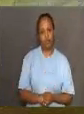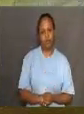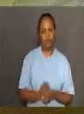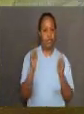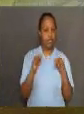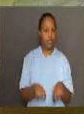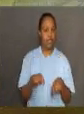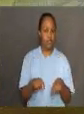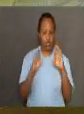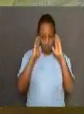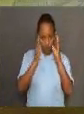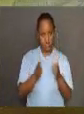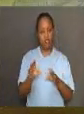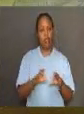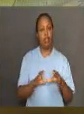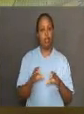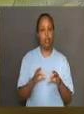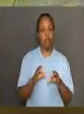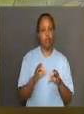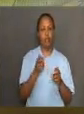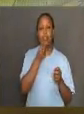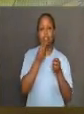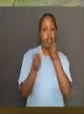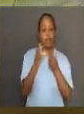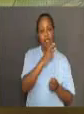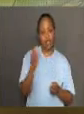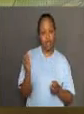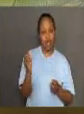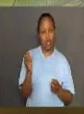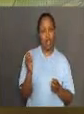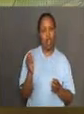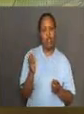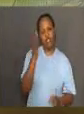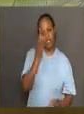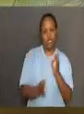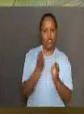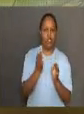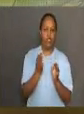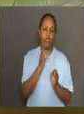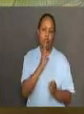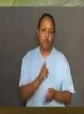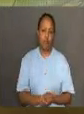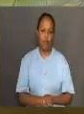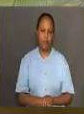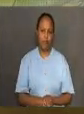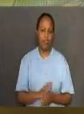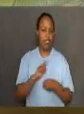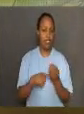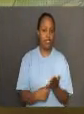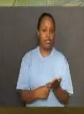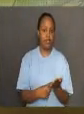Today, we are focusing on crime and justice specifically.